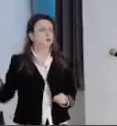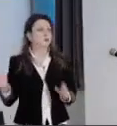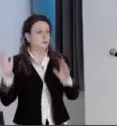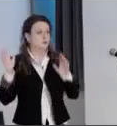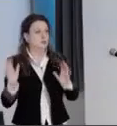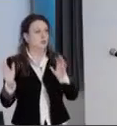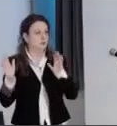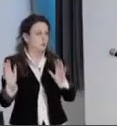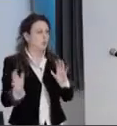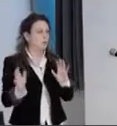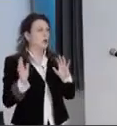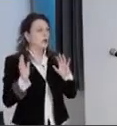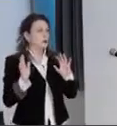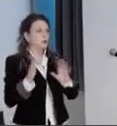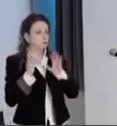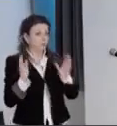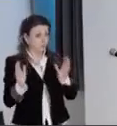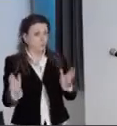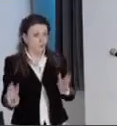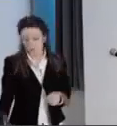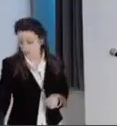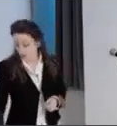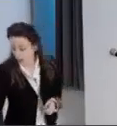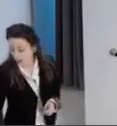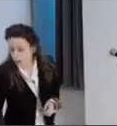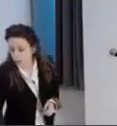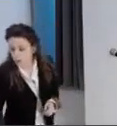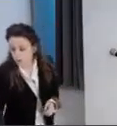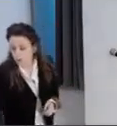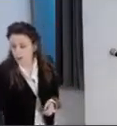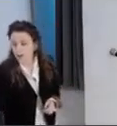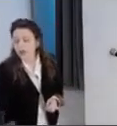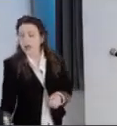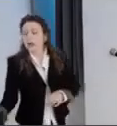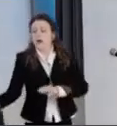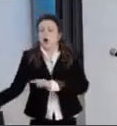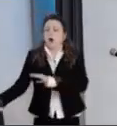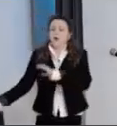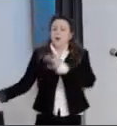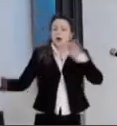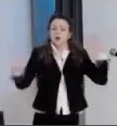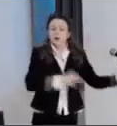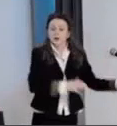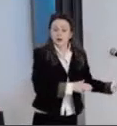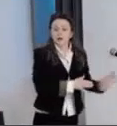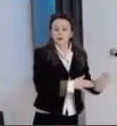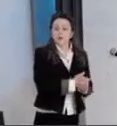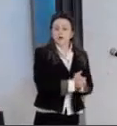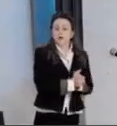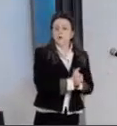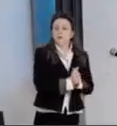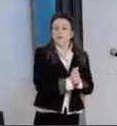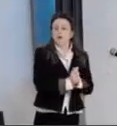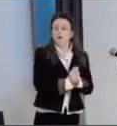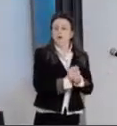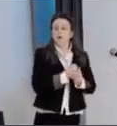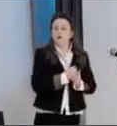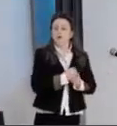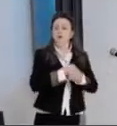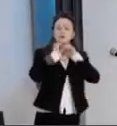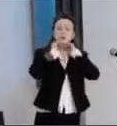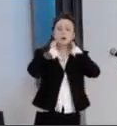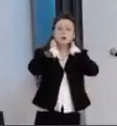of cognitivism, as I said, is the one that I'm going to focus on for the purposes of this talk. On the other end